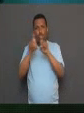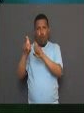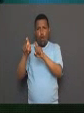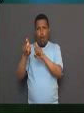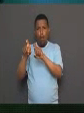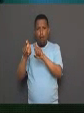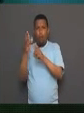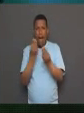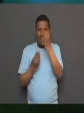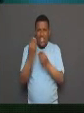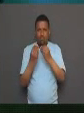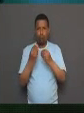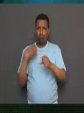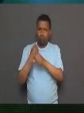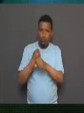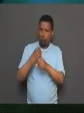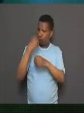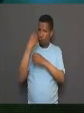for labor and commodities,